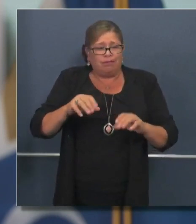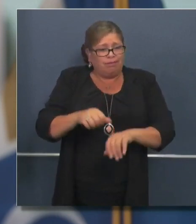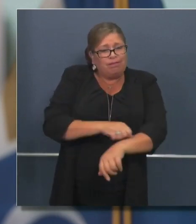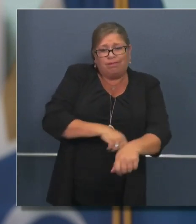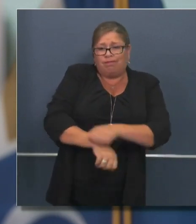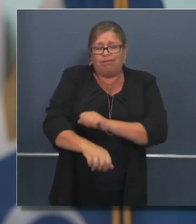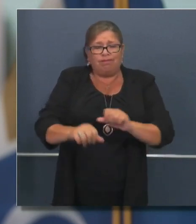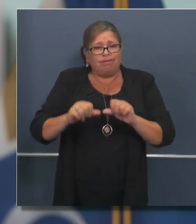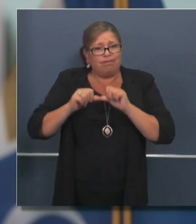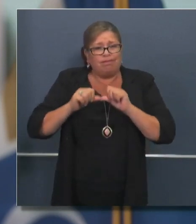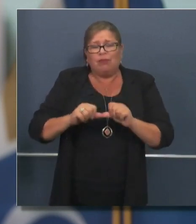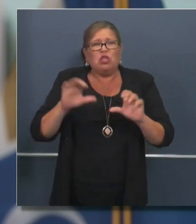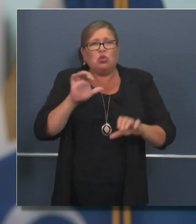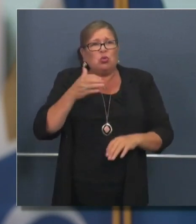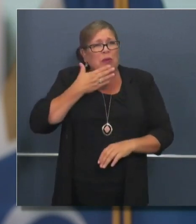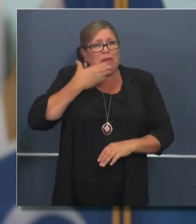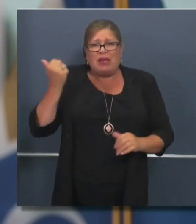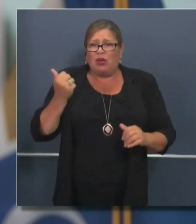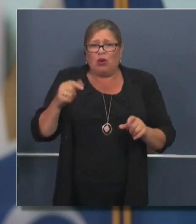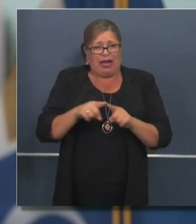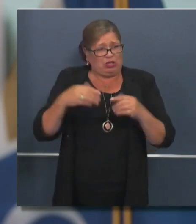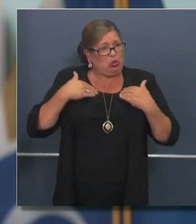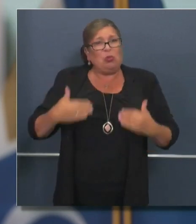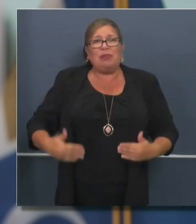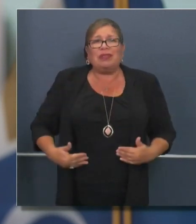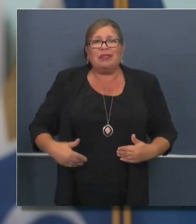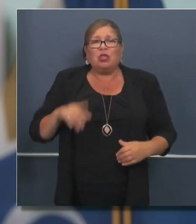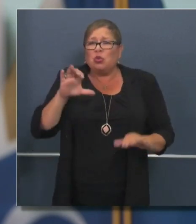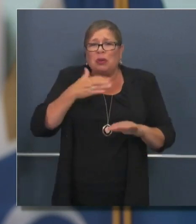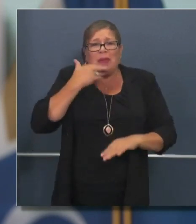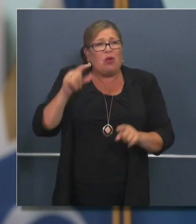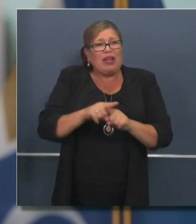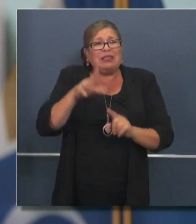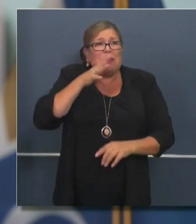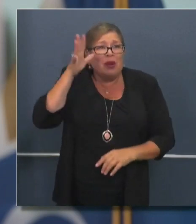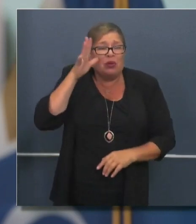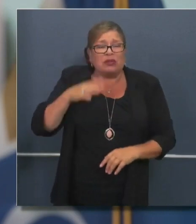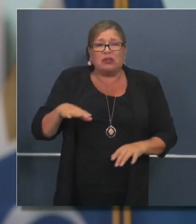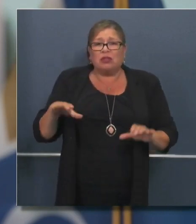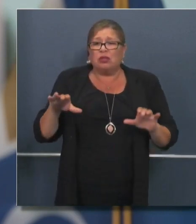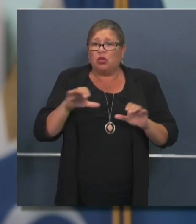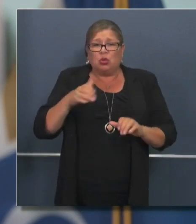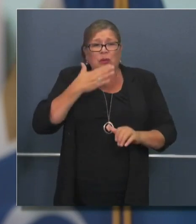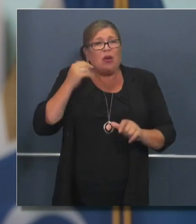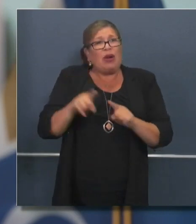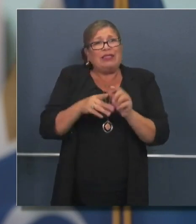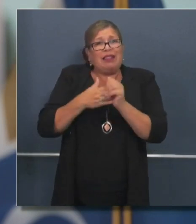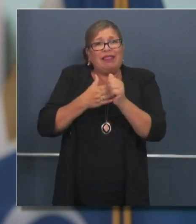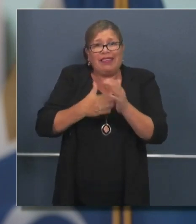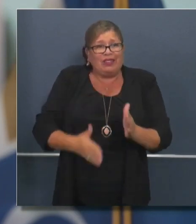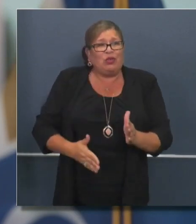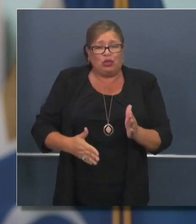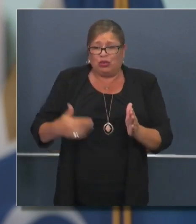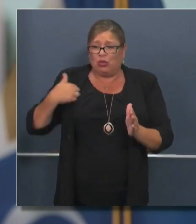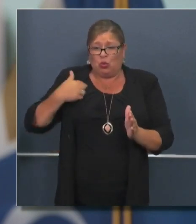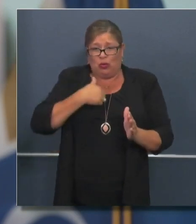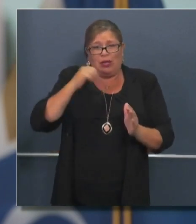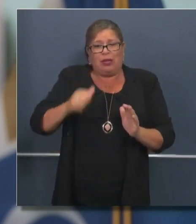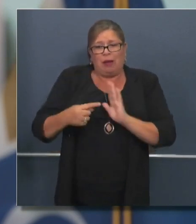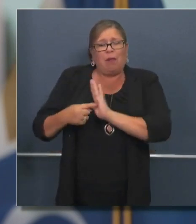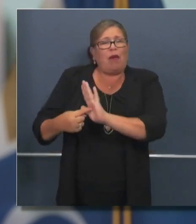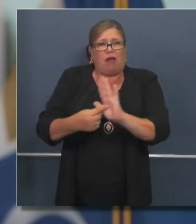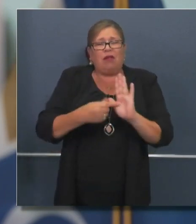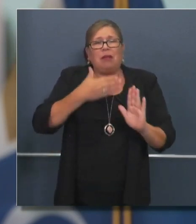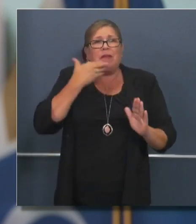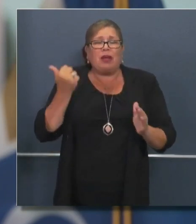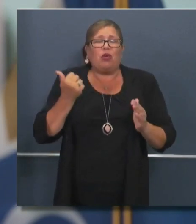be better as human beings, as parents, as leaders in our own right, and to model better behavior